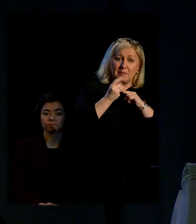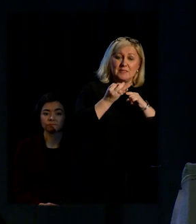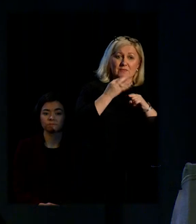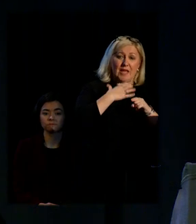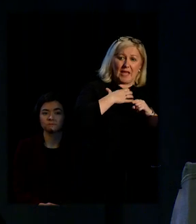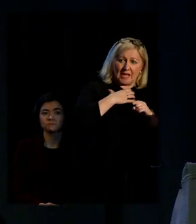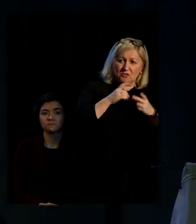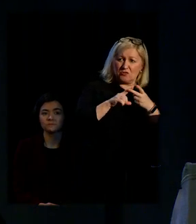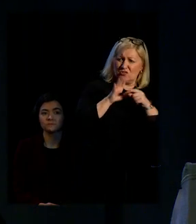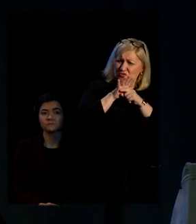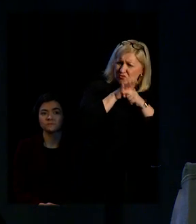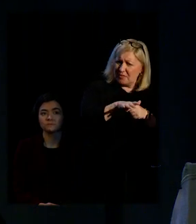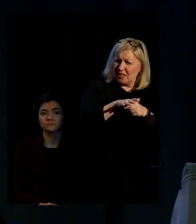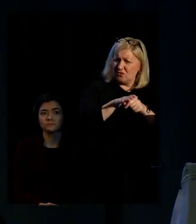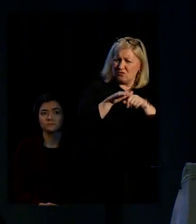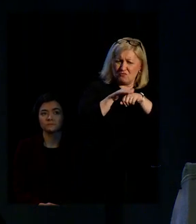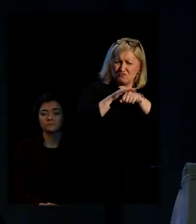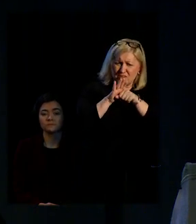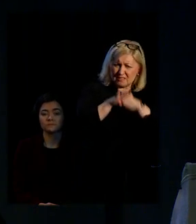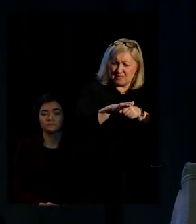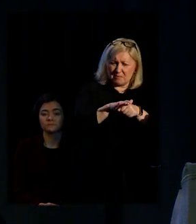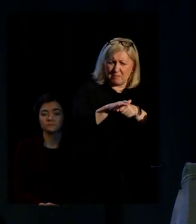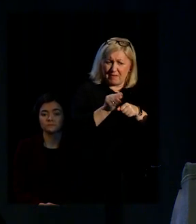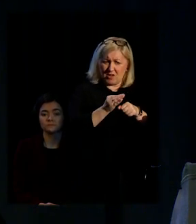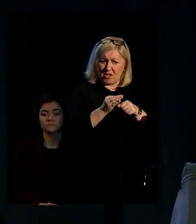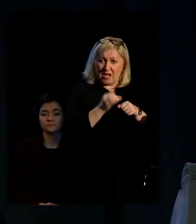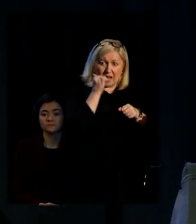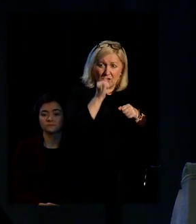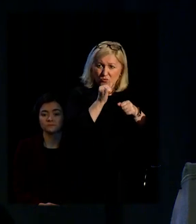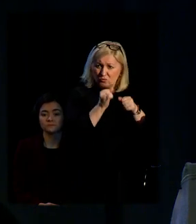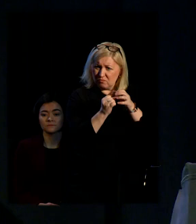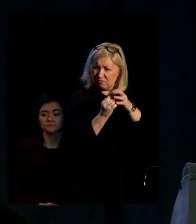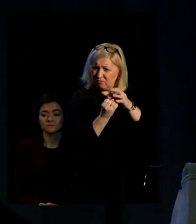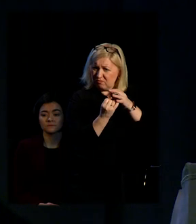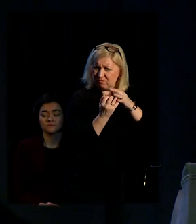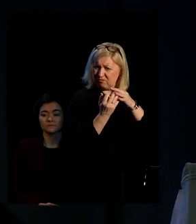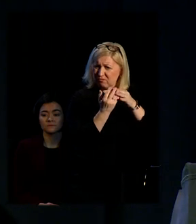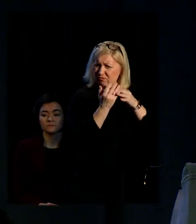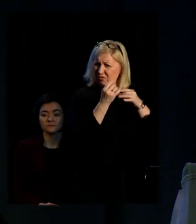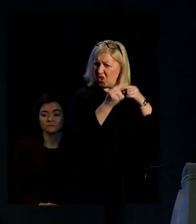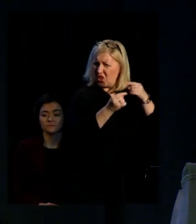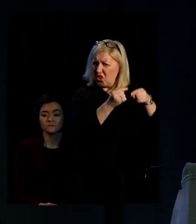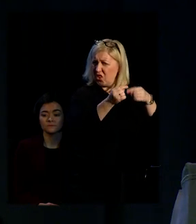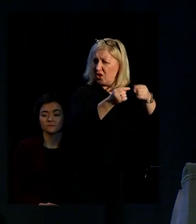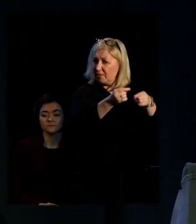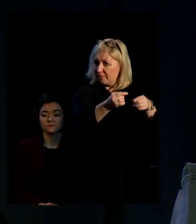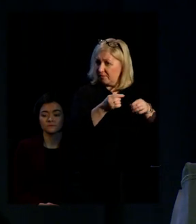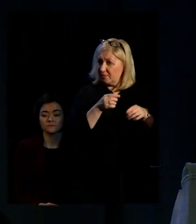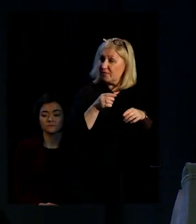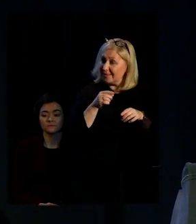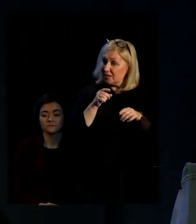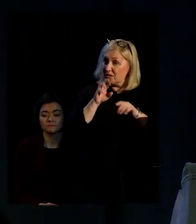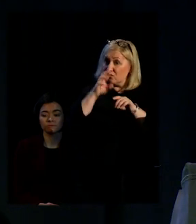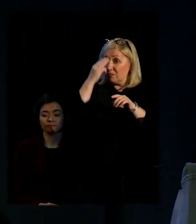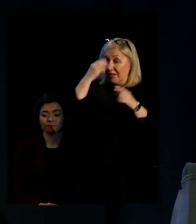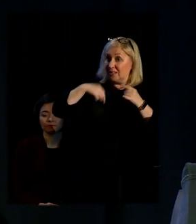and hatred are not checked. We are mindful of the words of Yehuda Bauer, who tells us that the Holocaust can happen